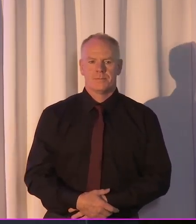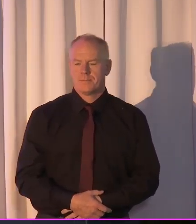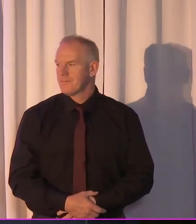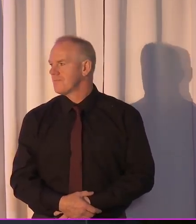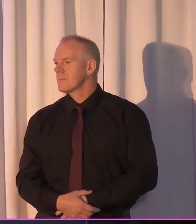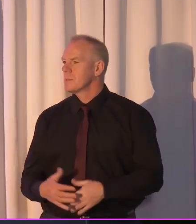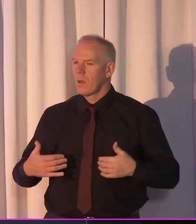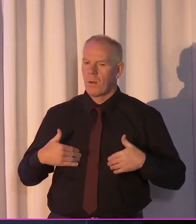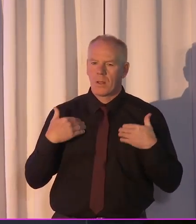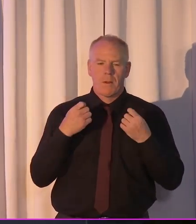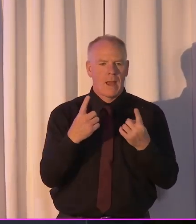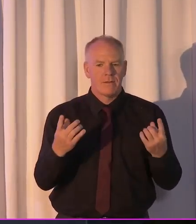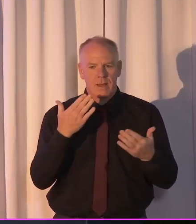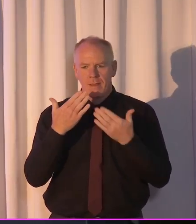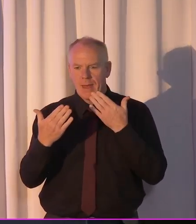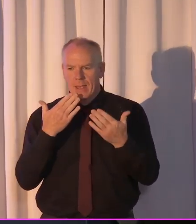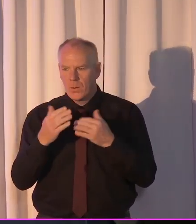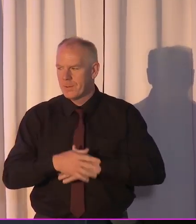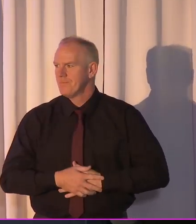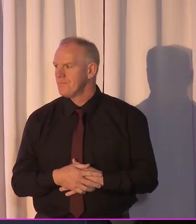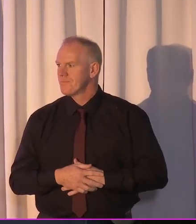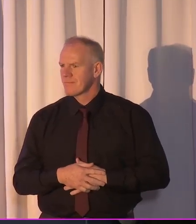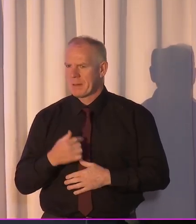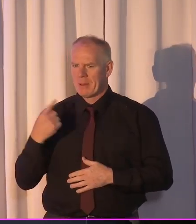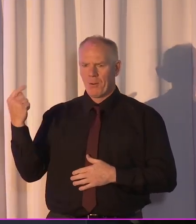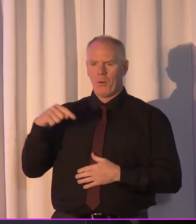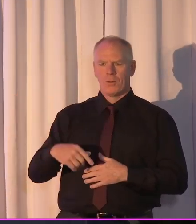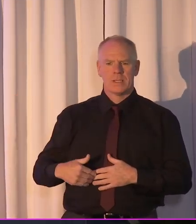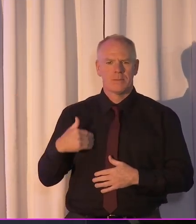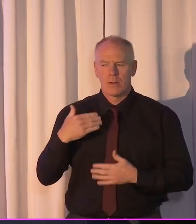Good morning, everybody, and thank you very much for having me here this